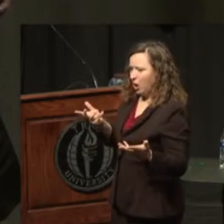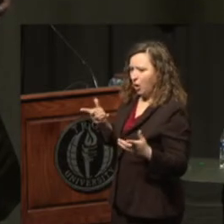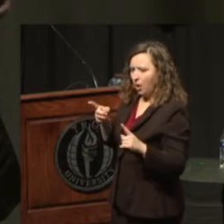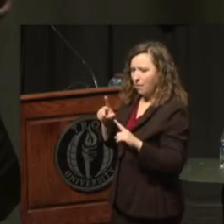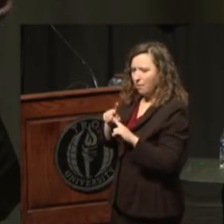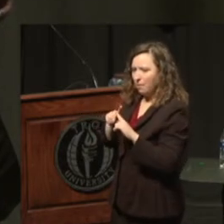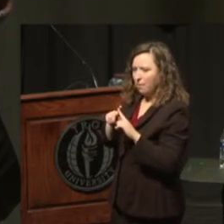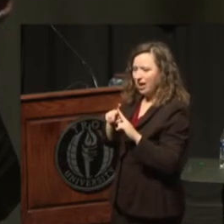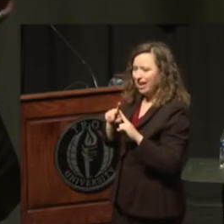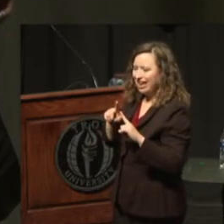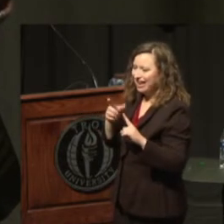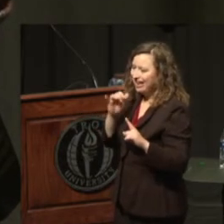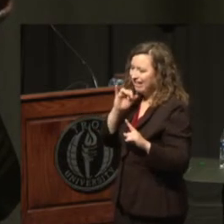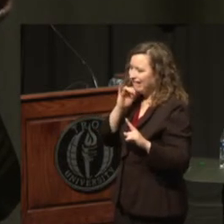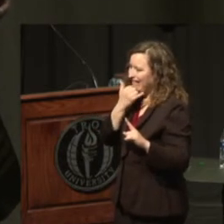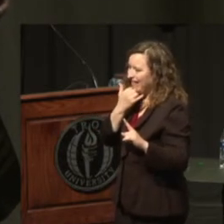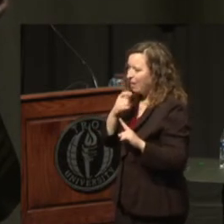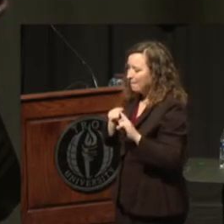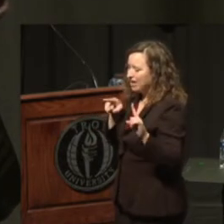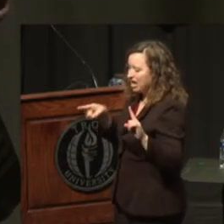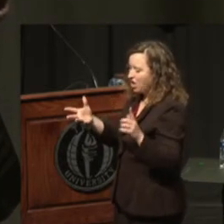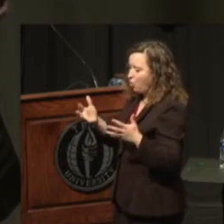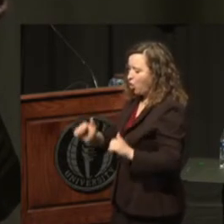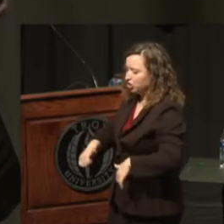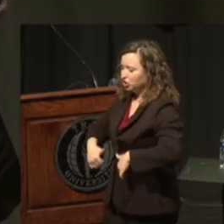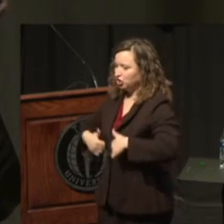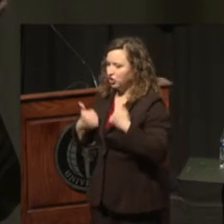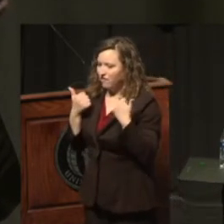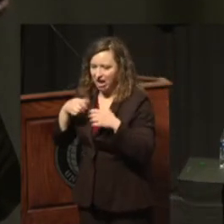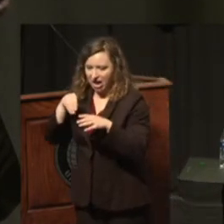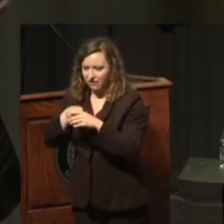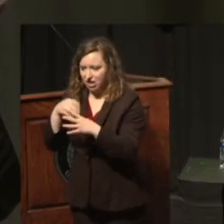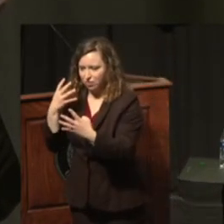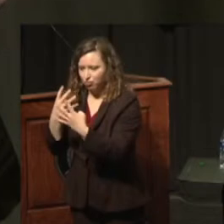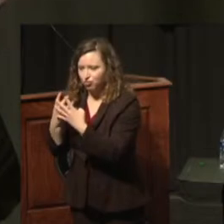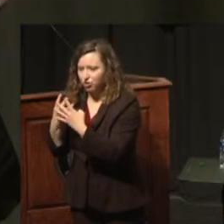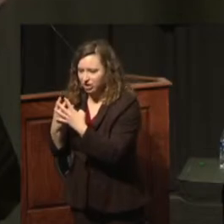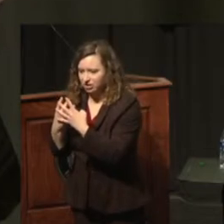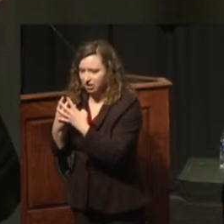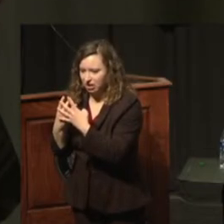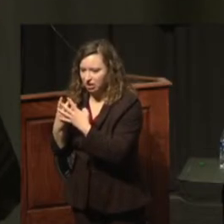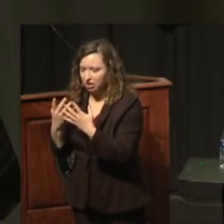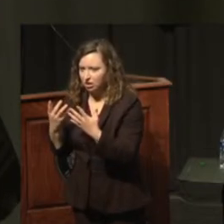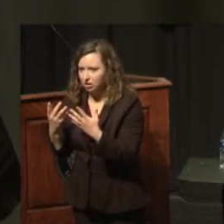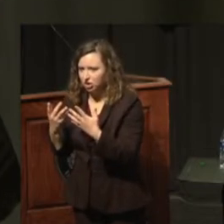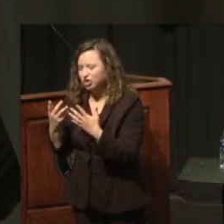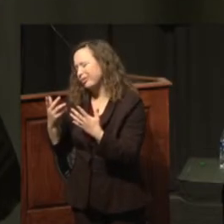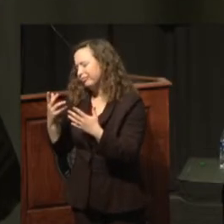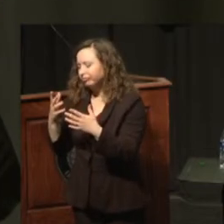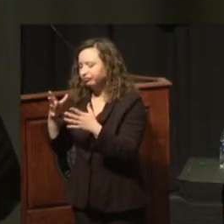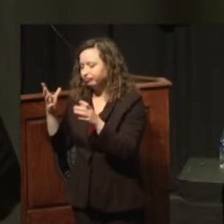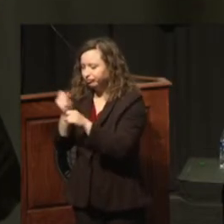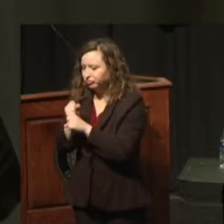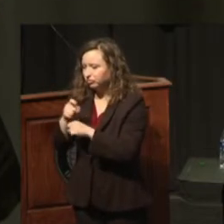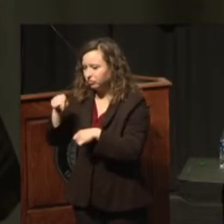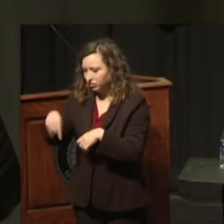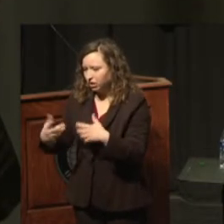the warden, but he wants to survive. And he gets this library to run all kind of things. So long story short about the